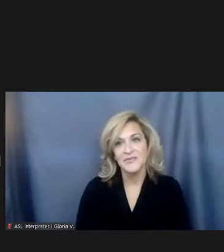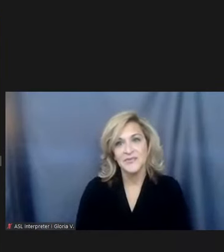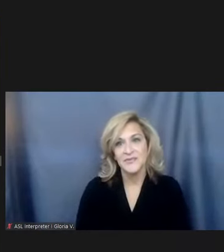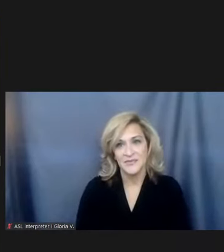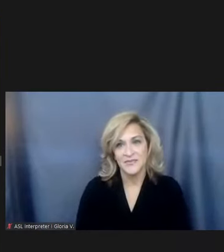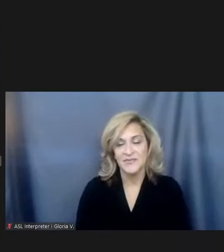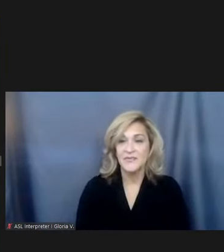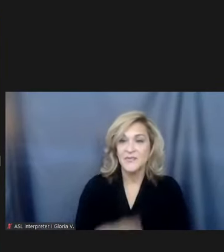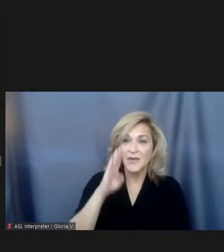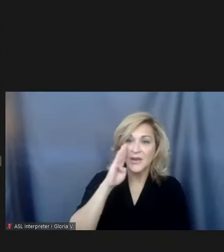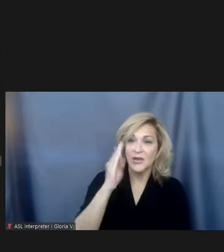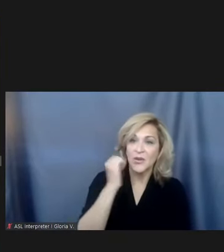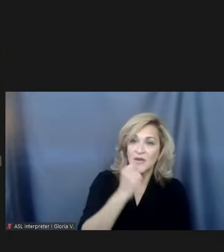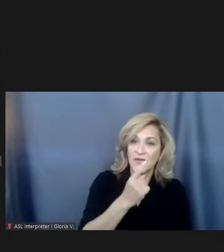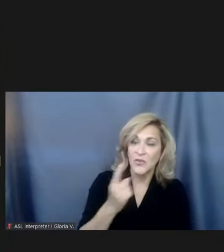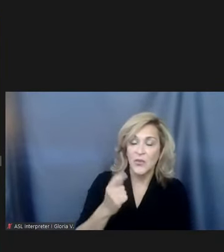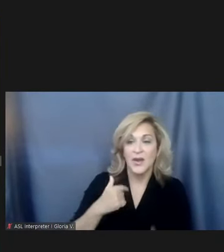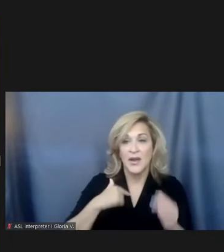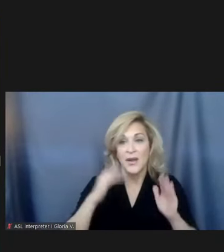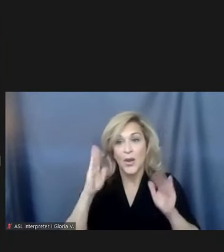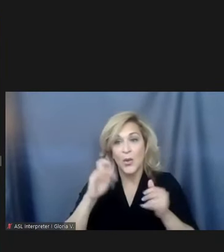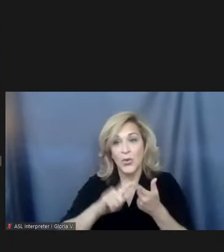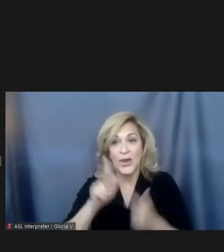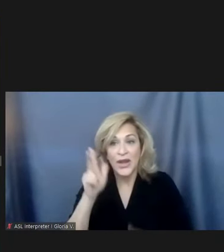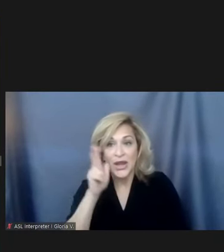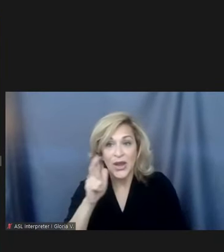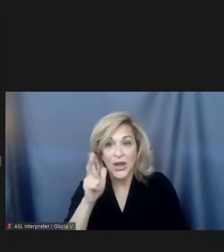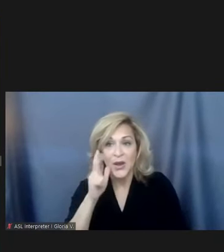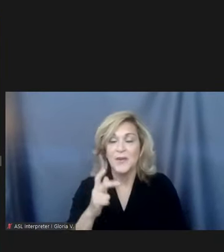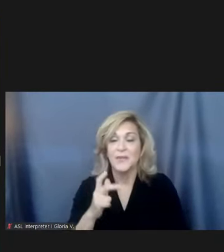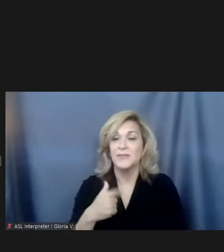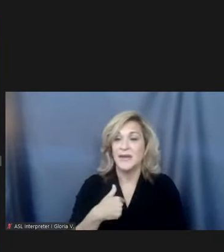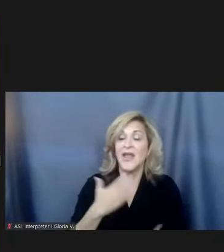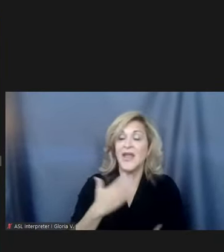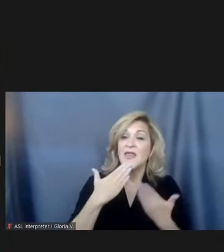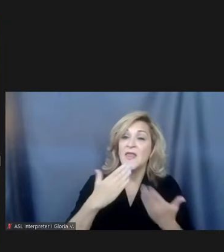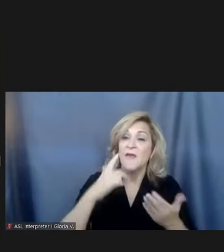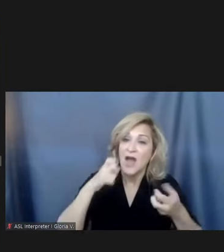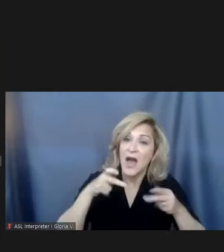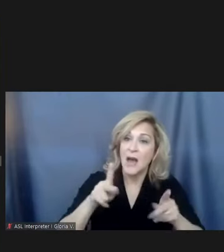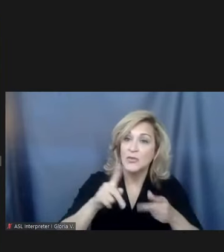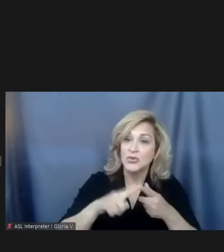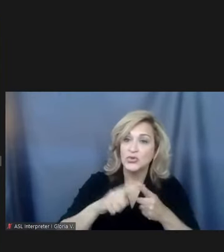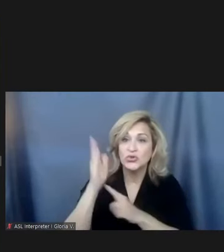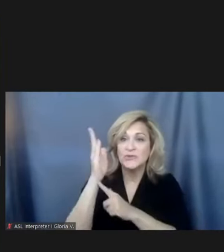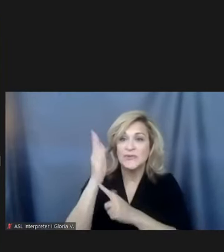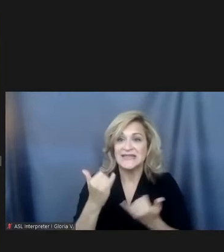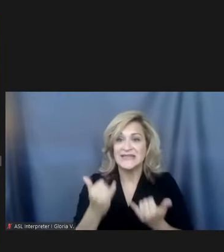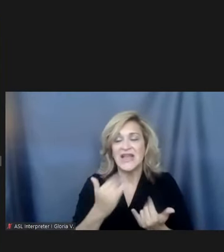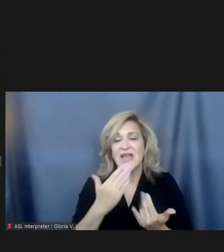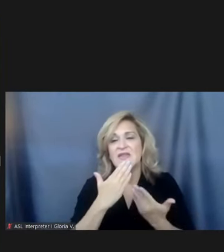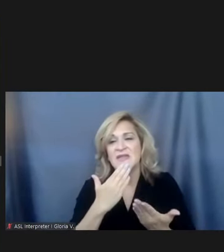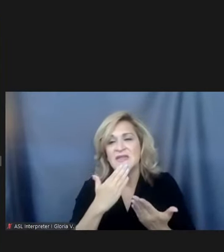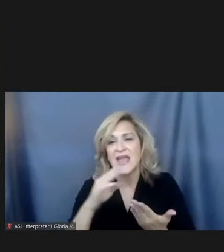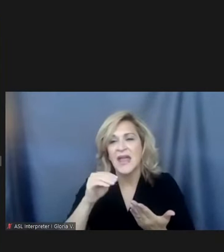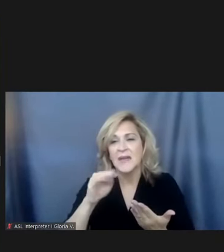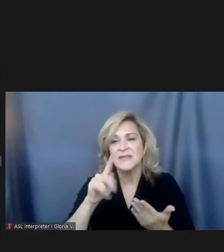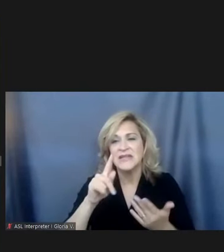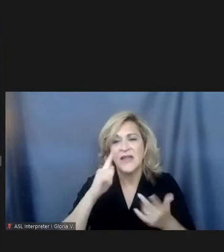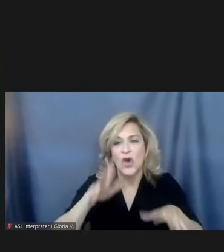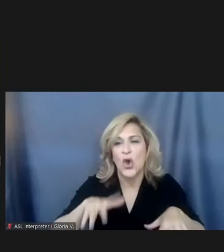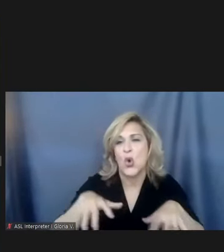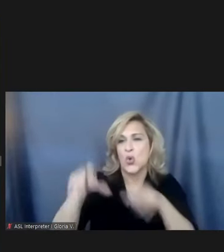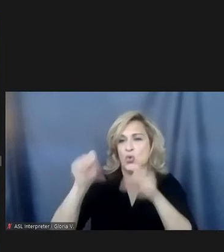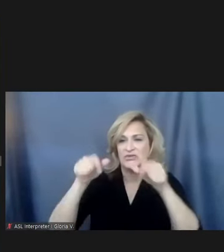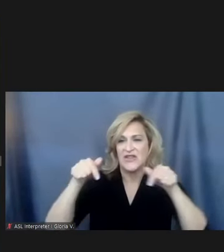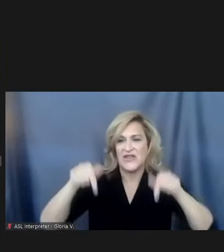Hello, everyone. I hope you can hear me. Thank you for the opportunity to speak today. I would like to thank the MTA for hosting this event. It is very important